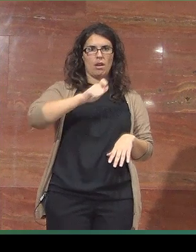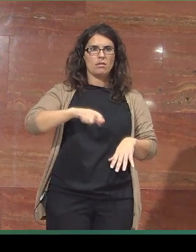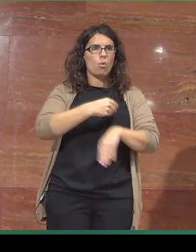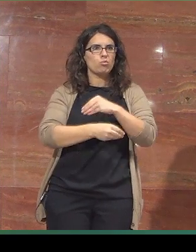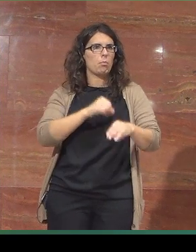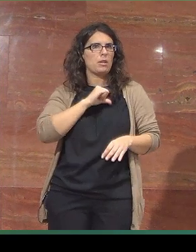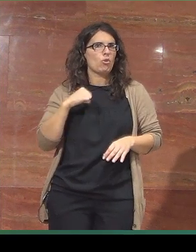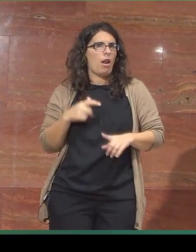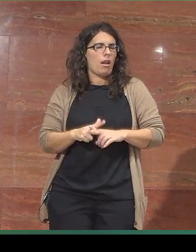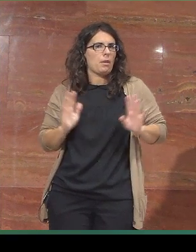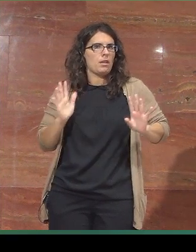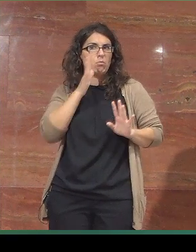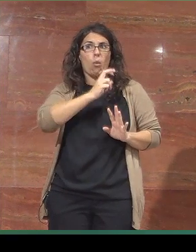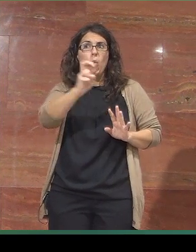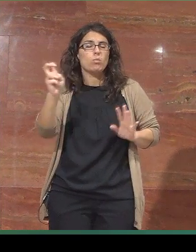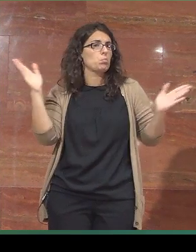Maps.